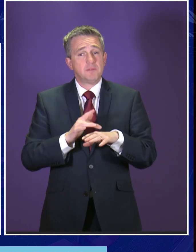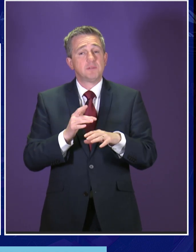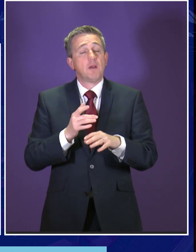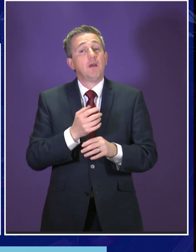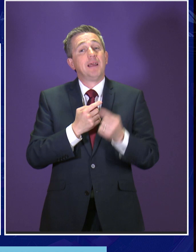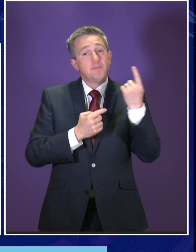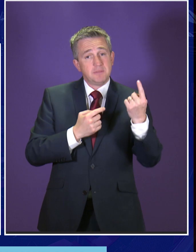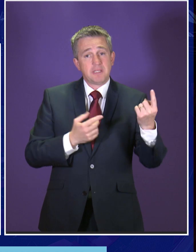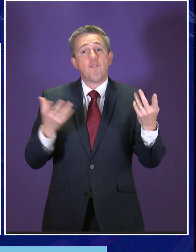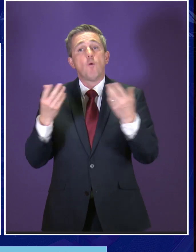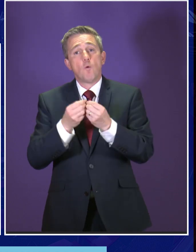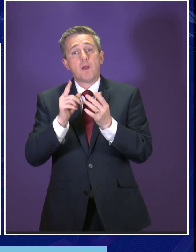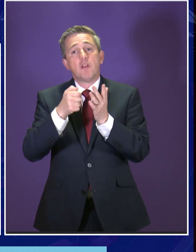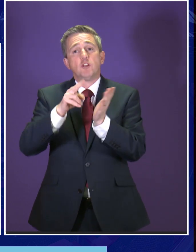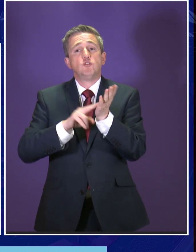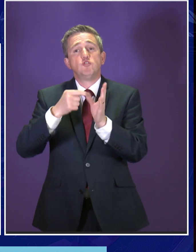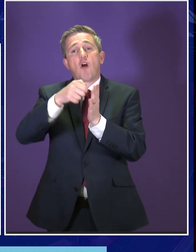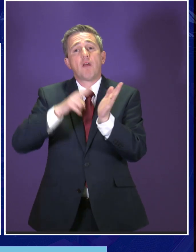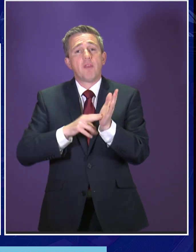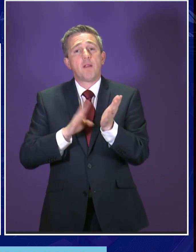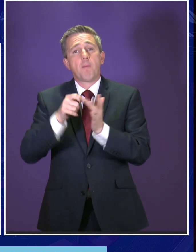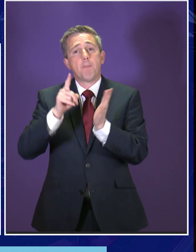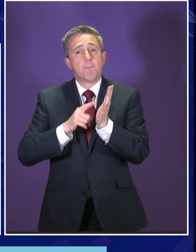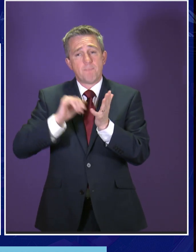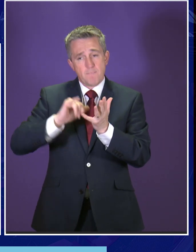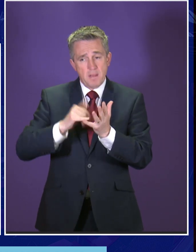with Sir Jonathan Mills. Akram Khan and Jonathan Mills.